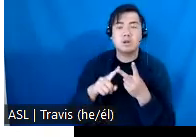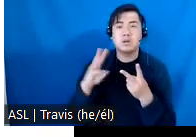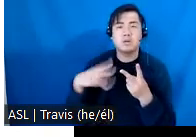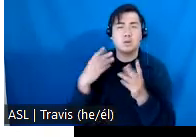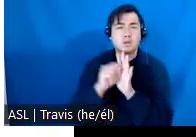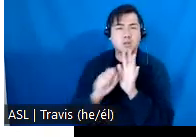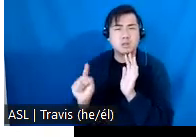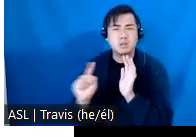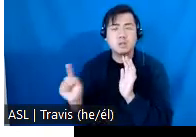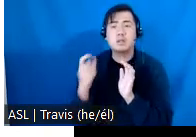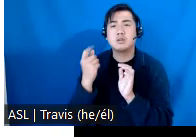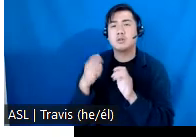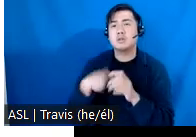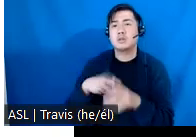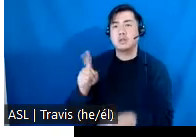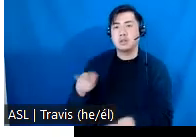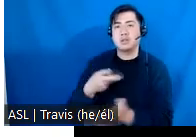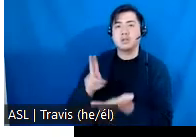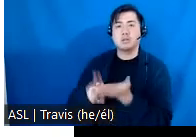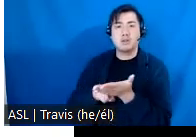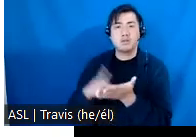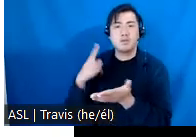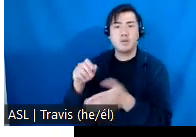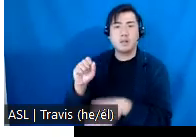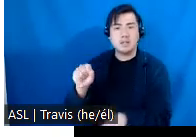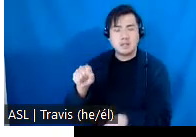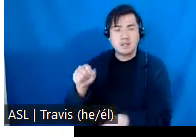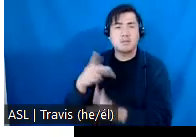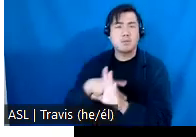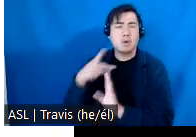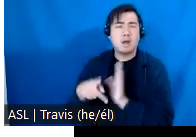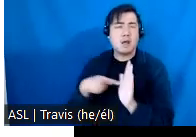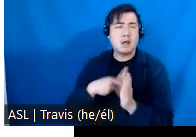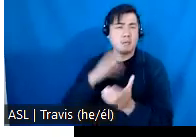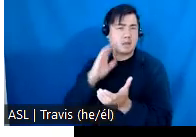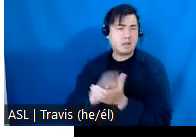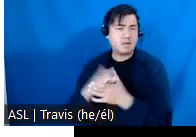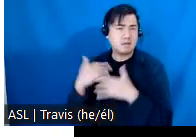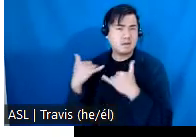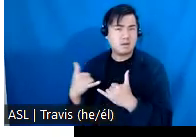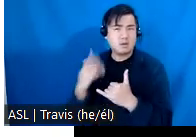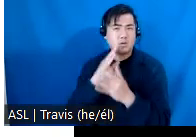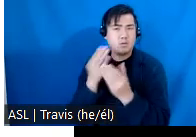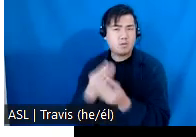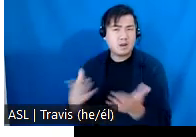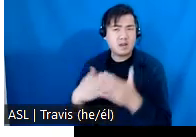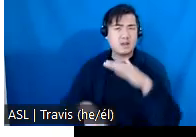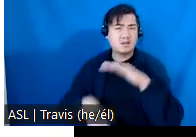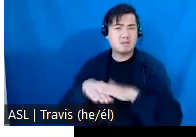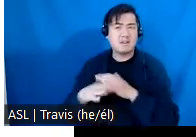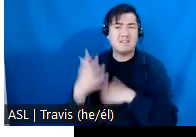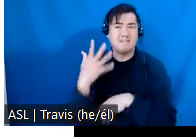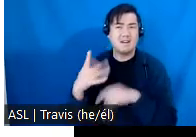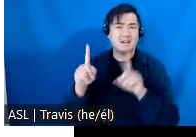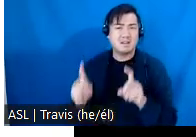get up to, it says 5, but I believe they pushed that down to only 2 COVID home test kits, 2 per household.